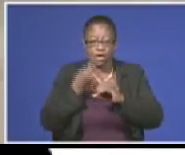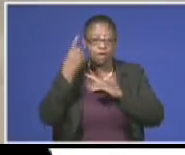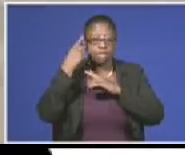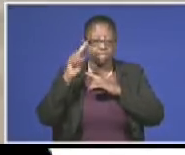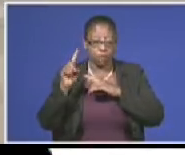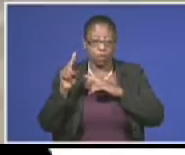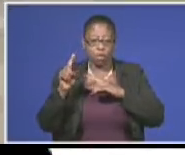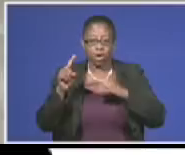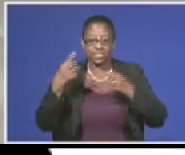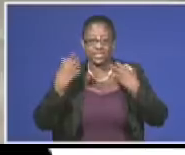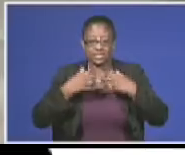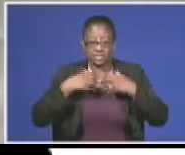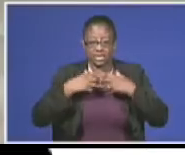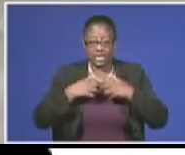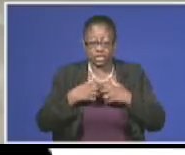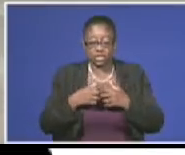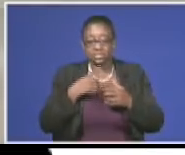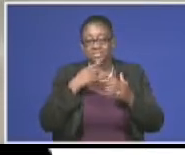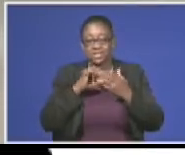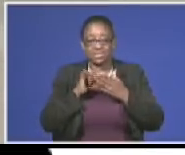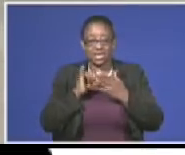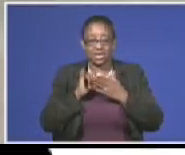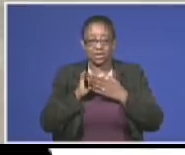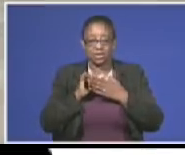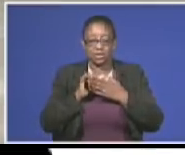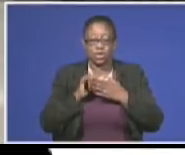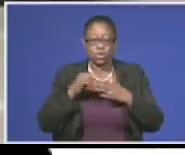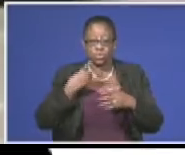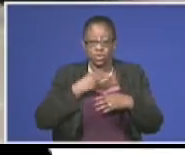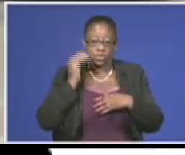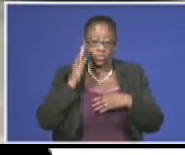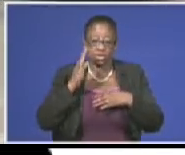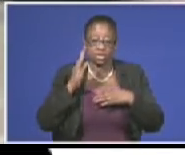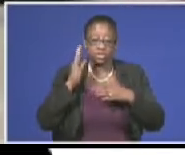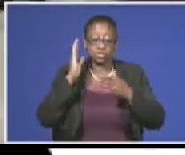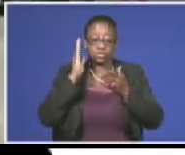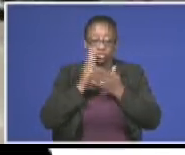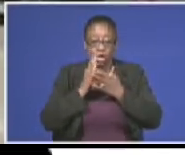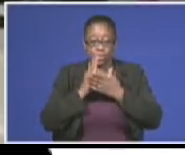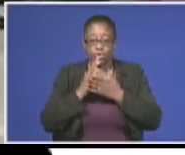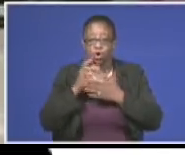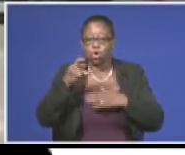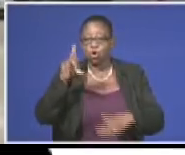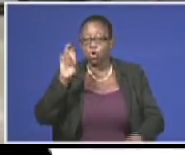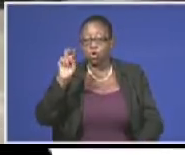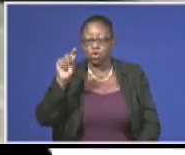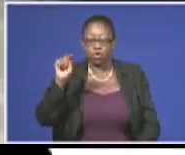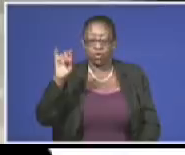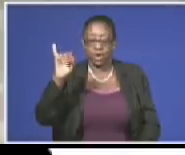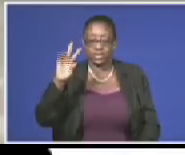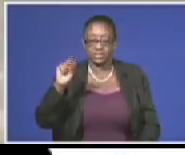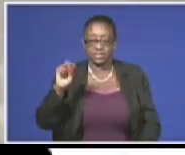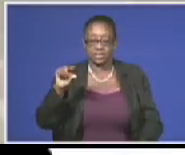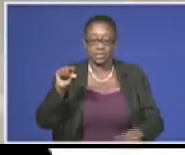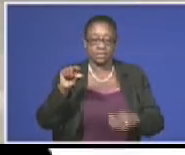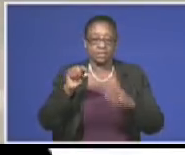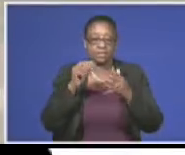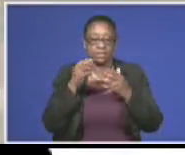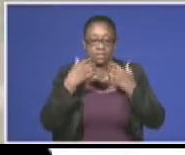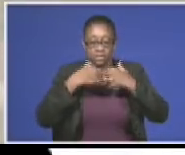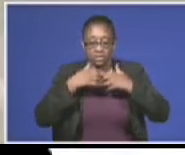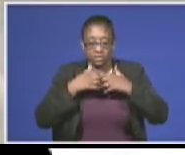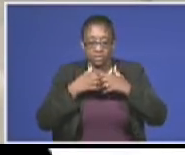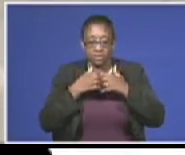should be installed around the end of September, when B.P.L will be able to stop renting generators. With the new equipment now on island, Parker